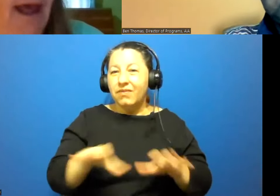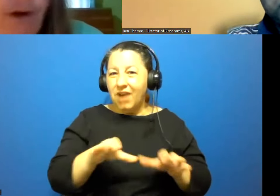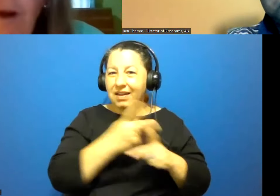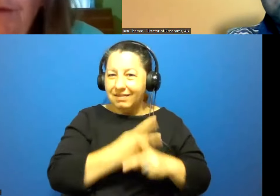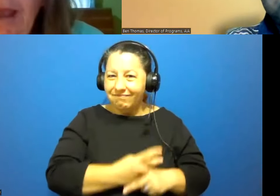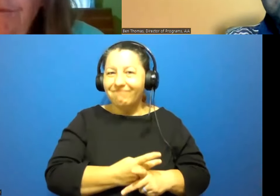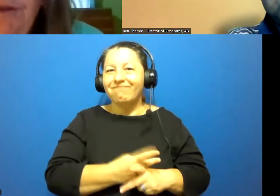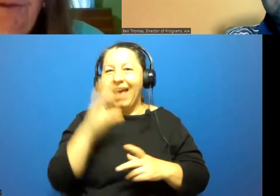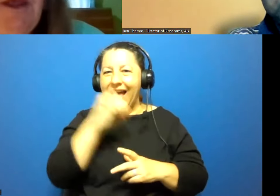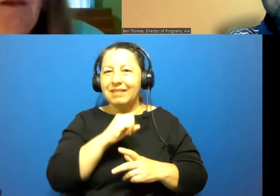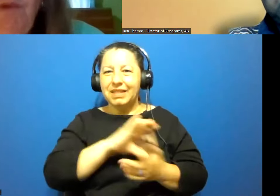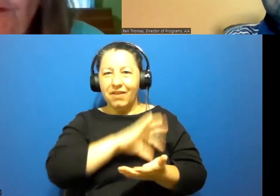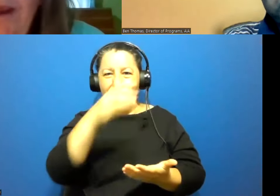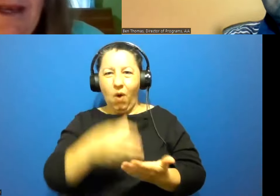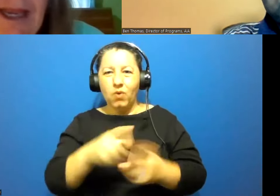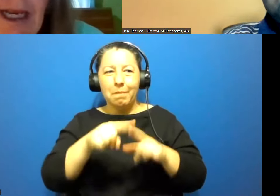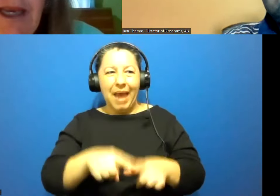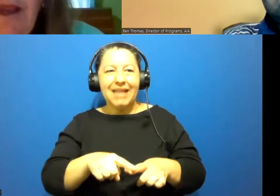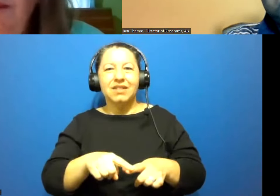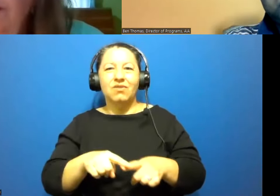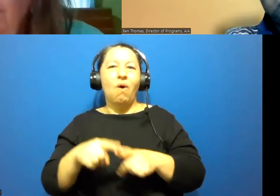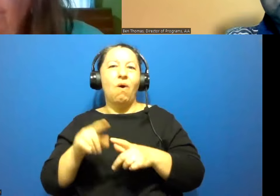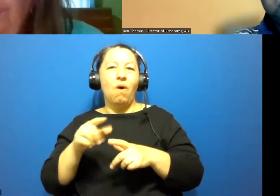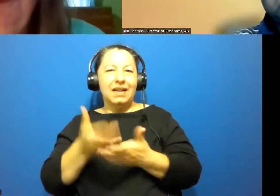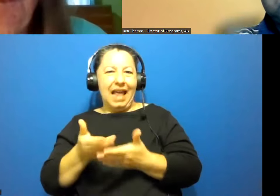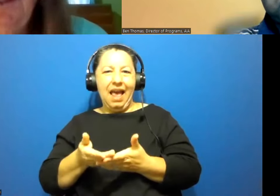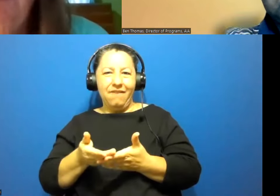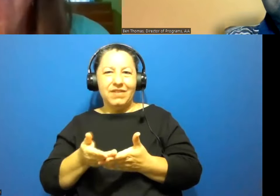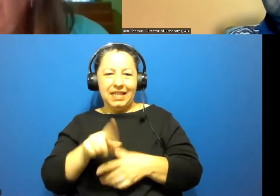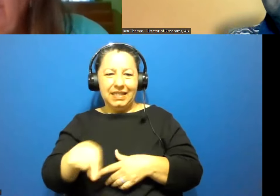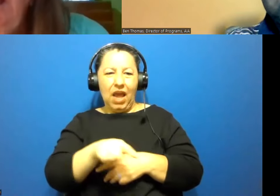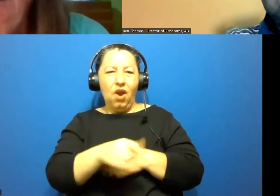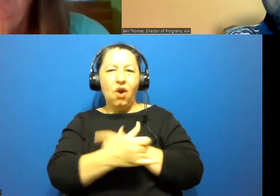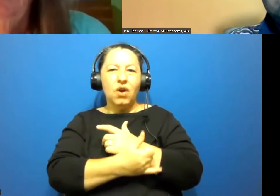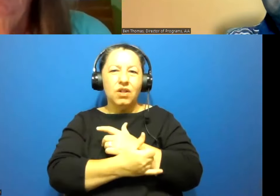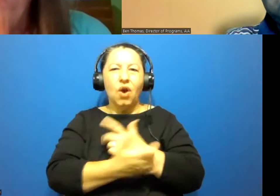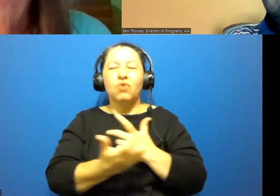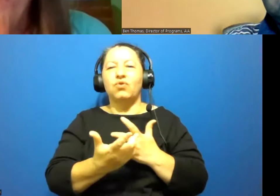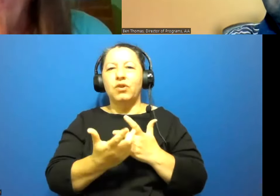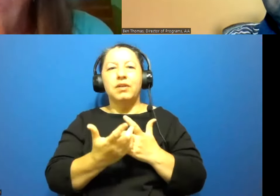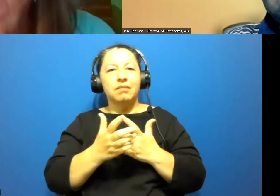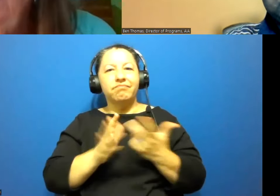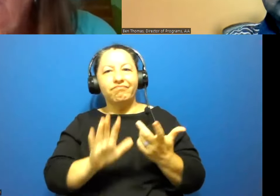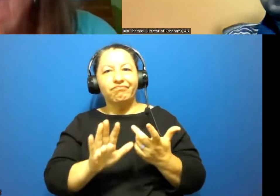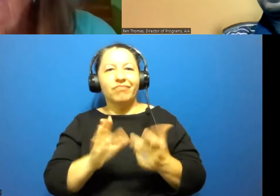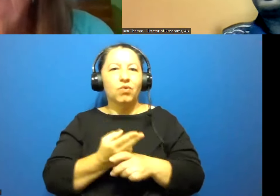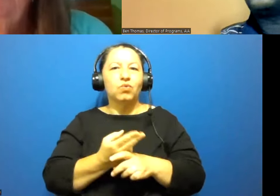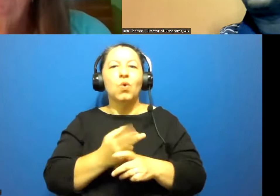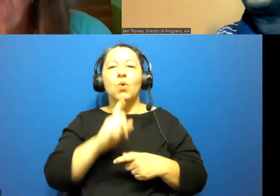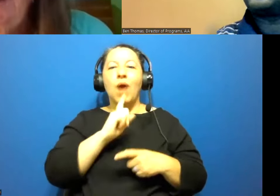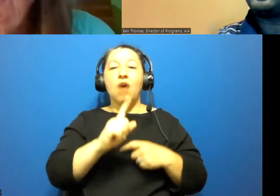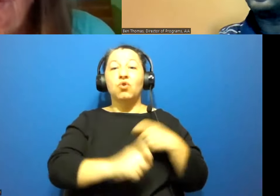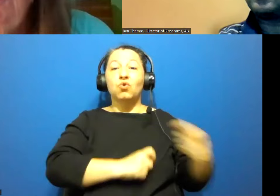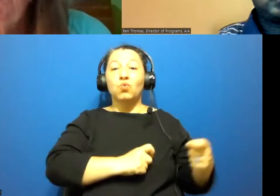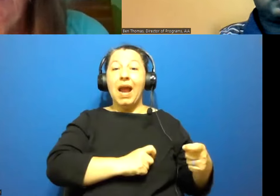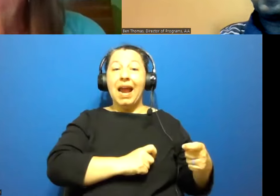on ethnographic evidence were traded inland. And this is really a model with the wooden architecture and the